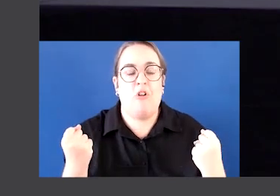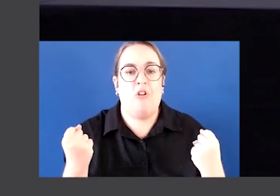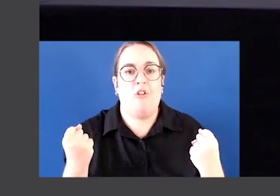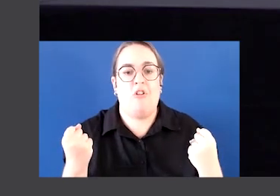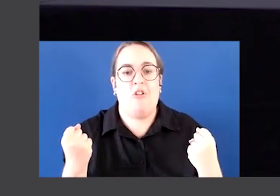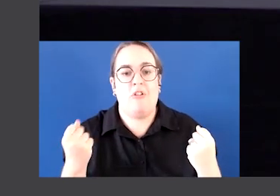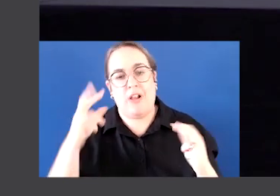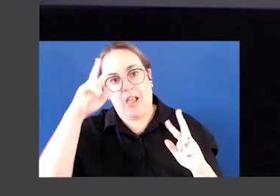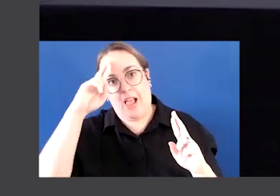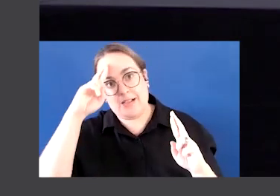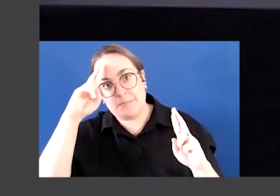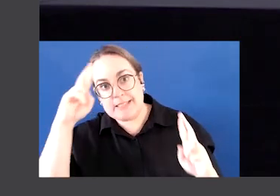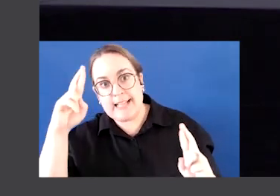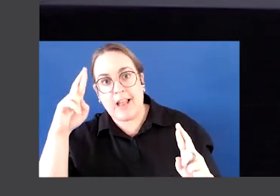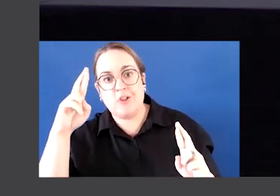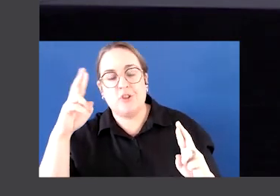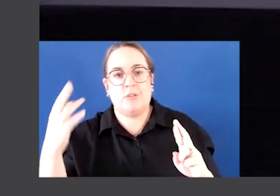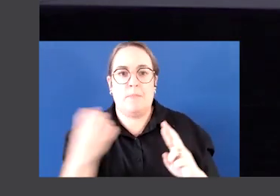got strong